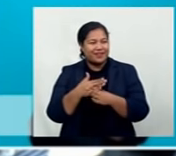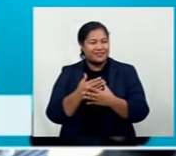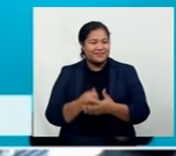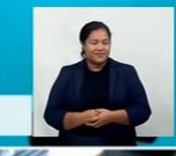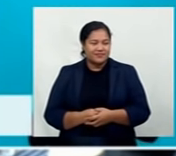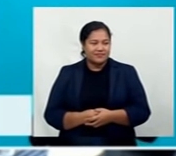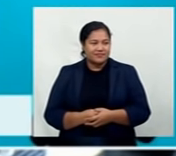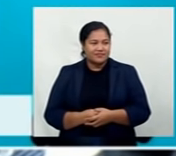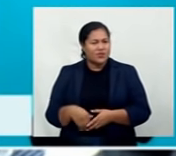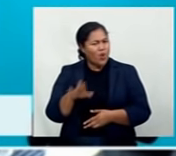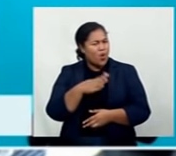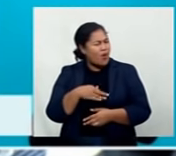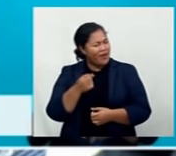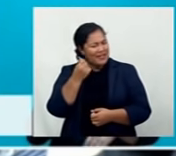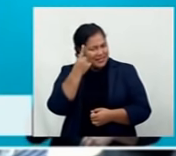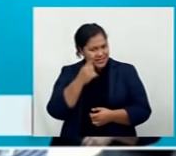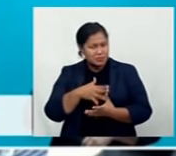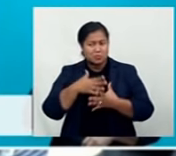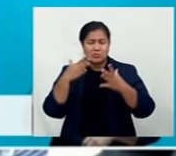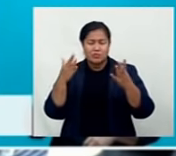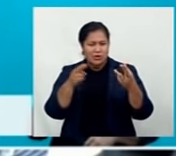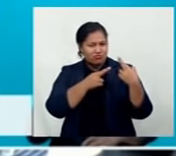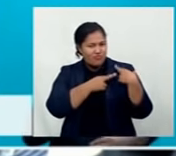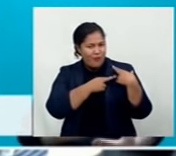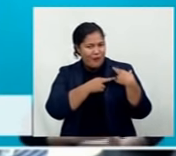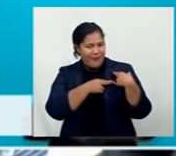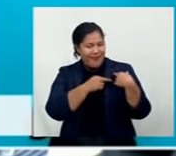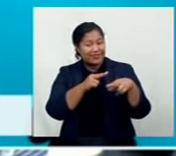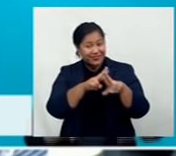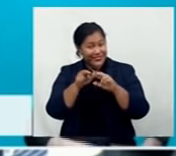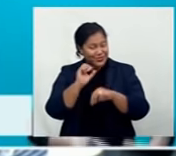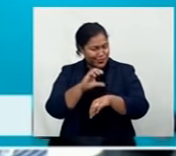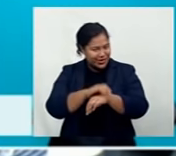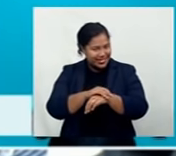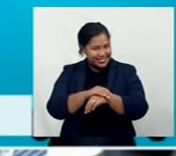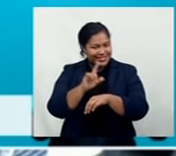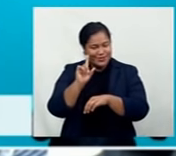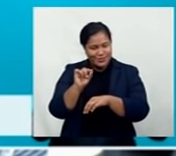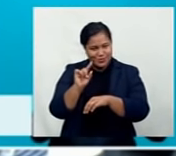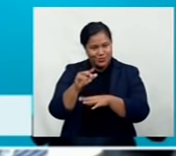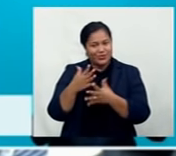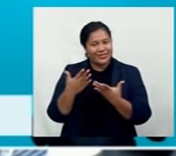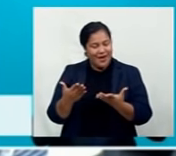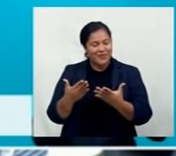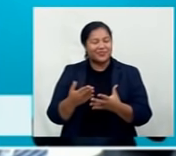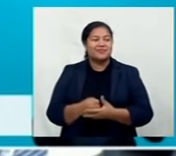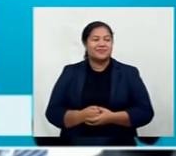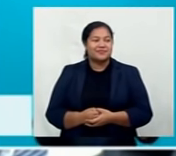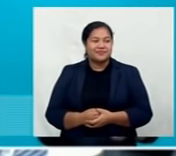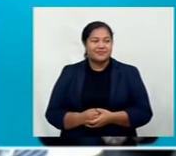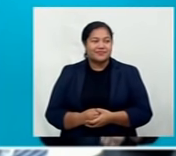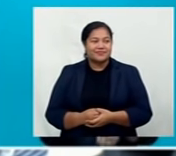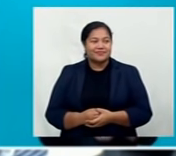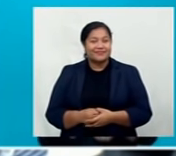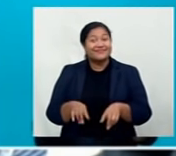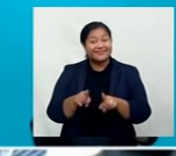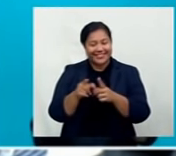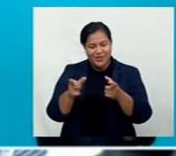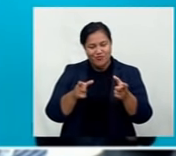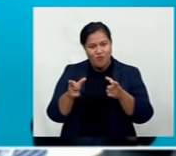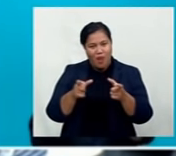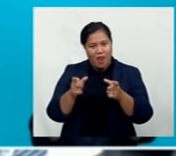understand the huge role that the Fiji Police Force undertakes, particularly in the control of